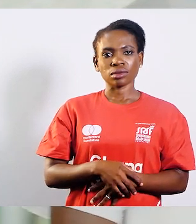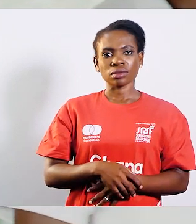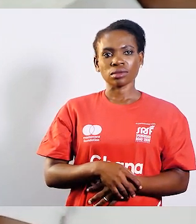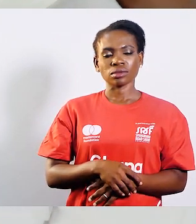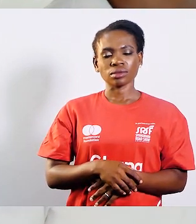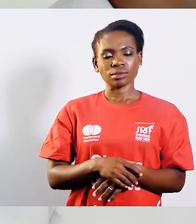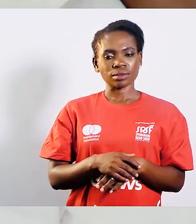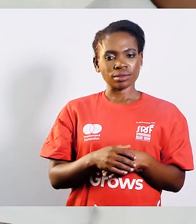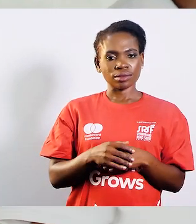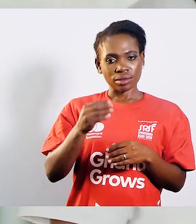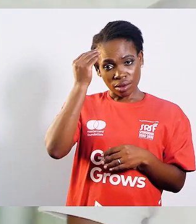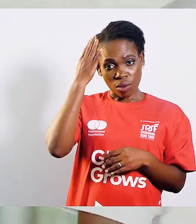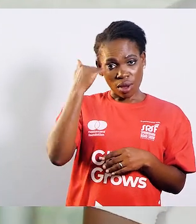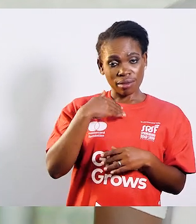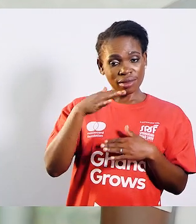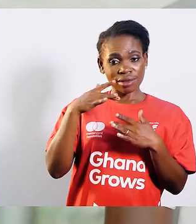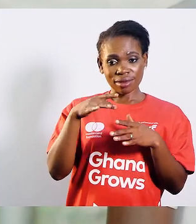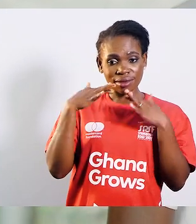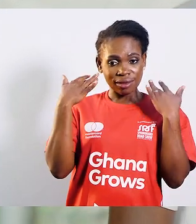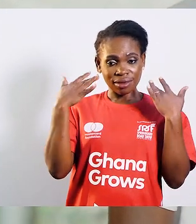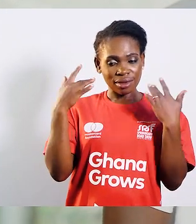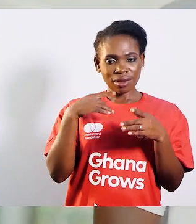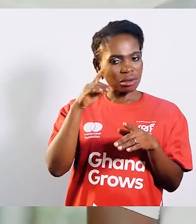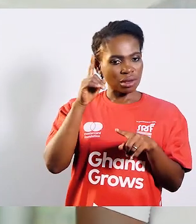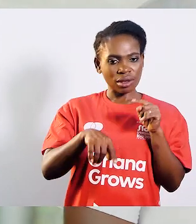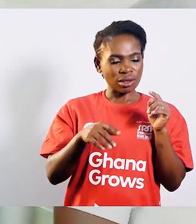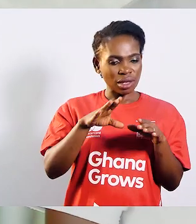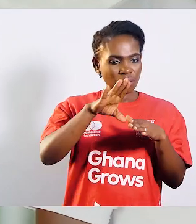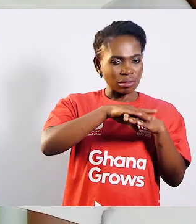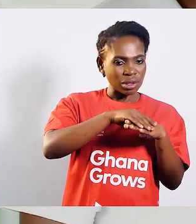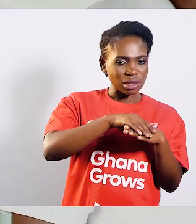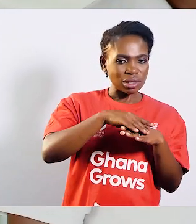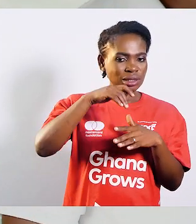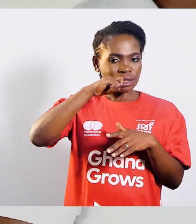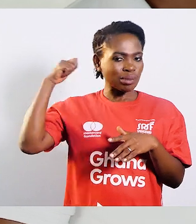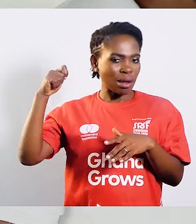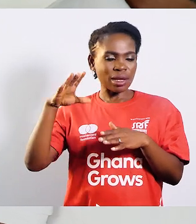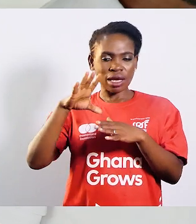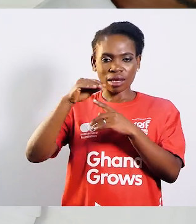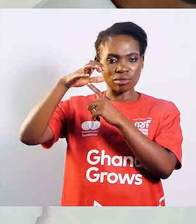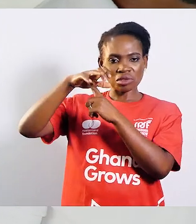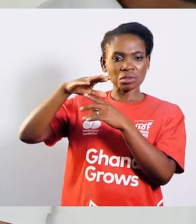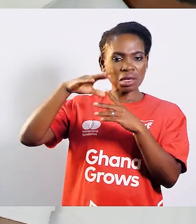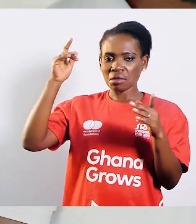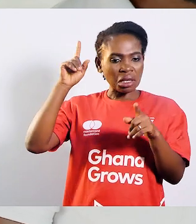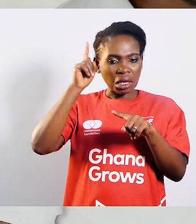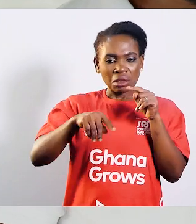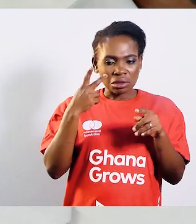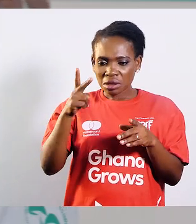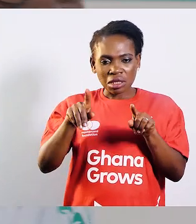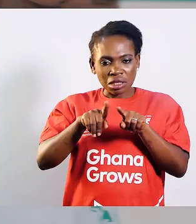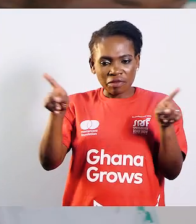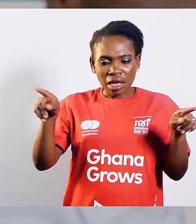You know why I'm laughing? Because you can't really tell the difference between meat kebab and mushroom kebab.